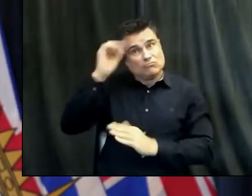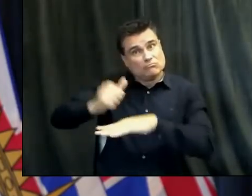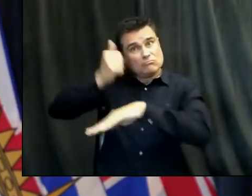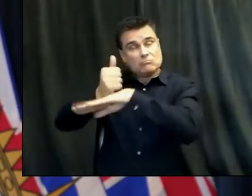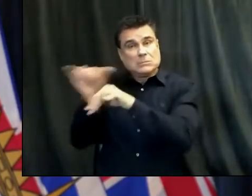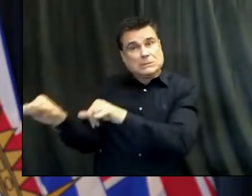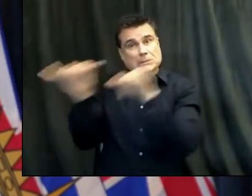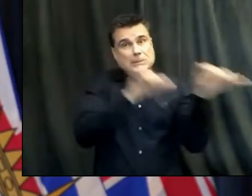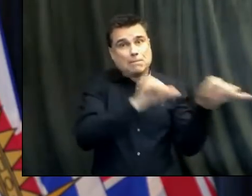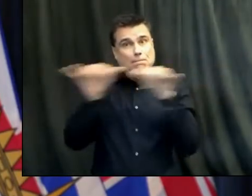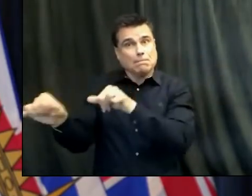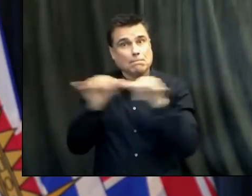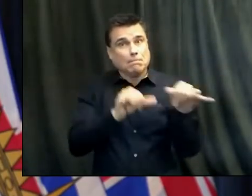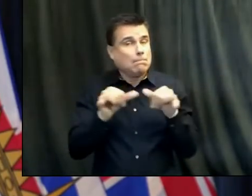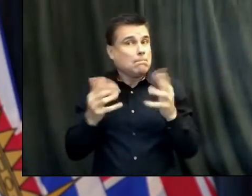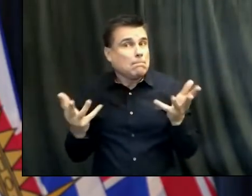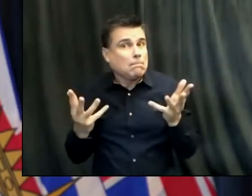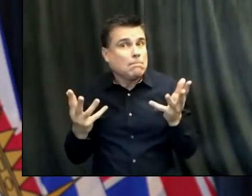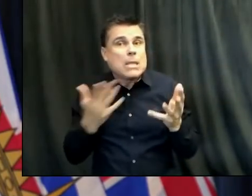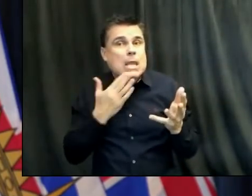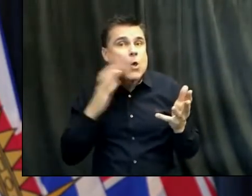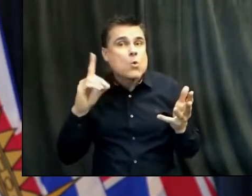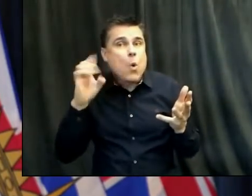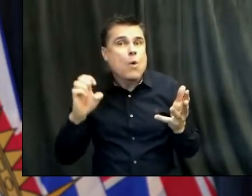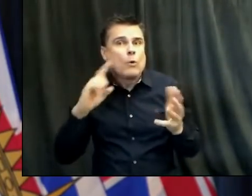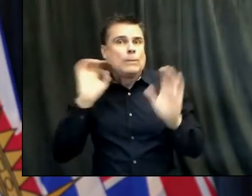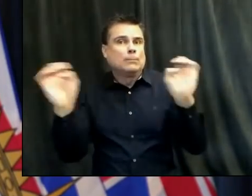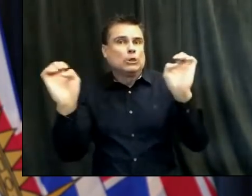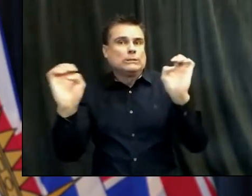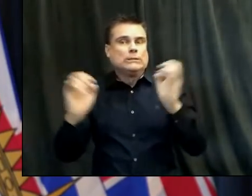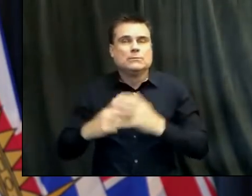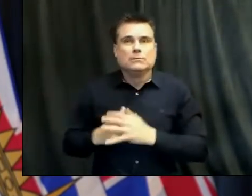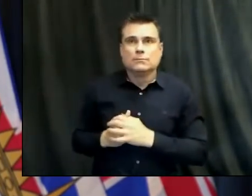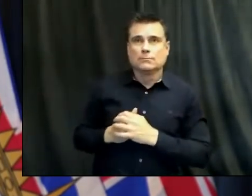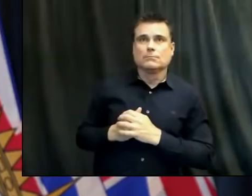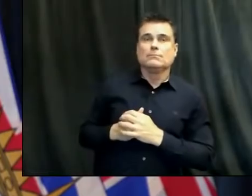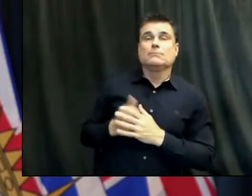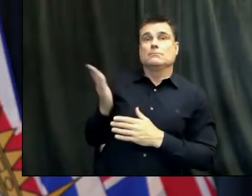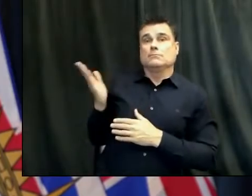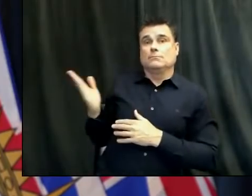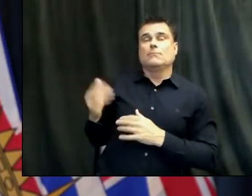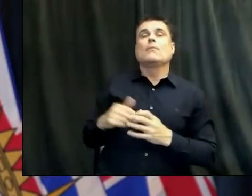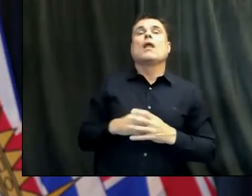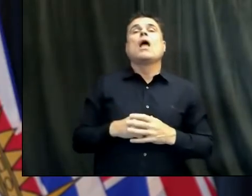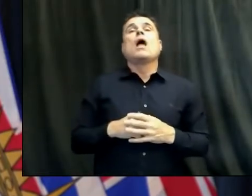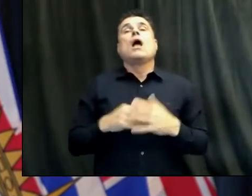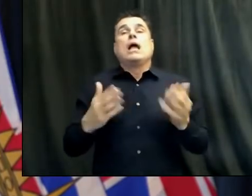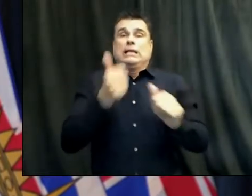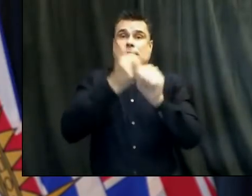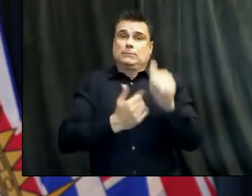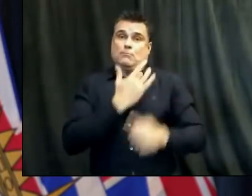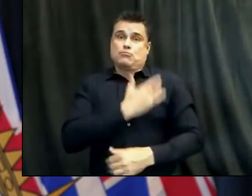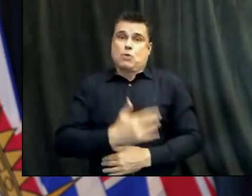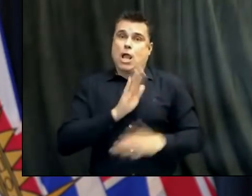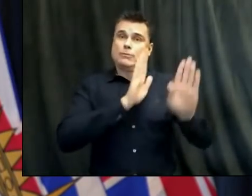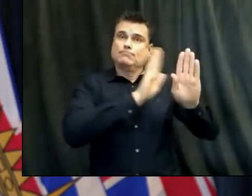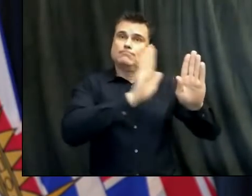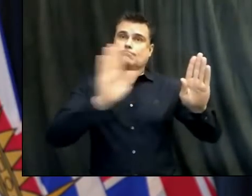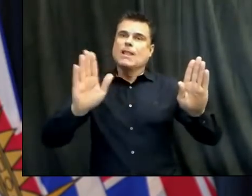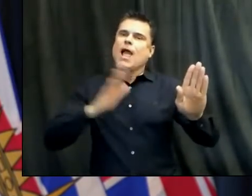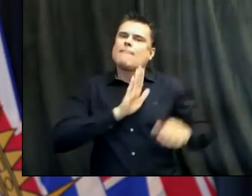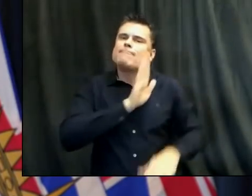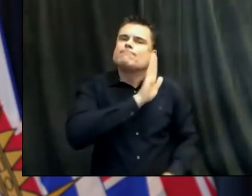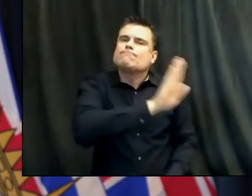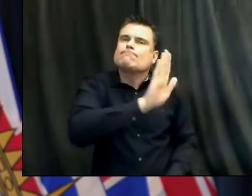know, the issues that we're dealing with are focused in some areas and are different in different areas of the